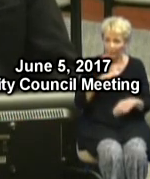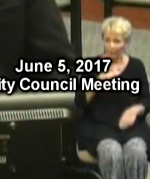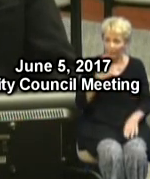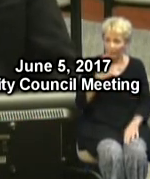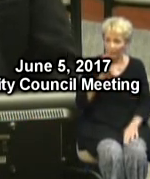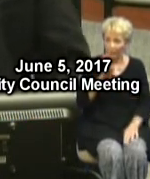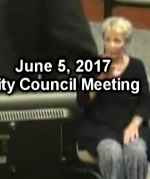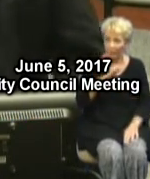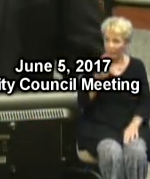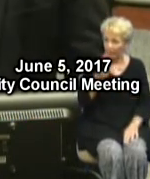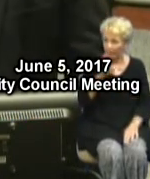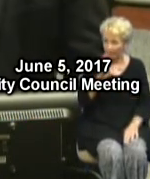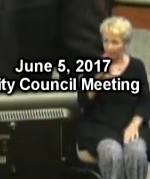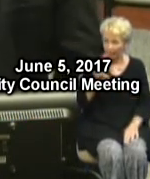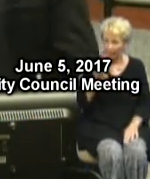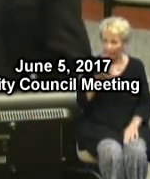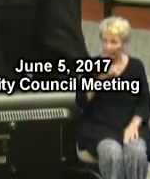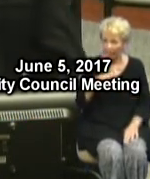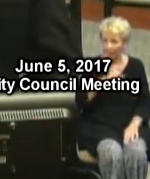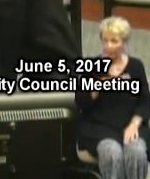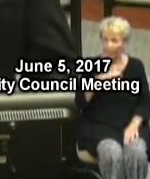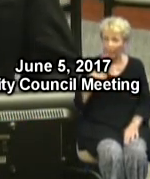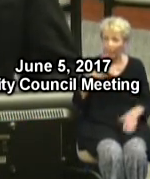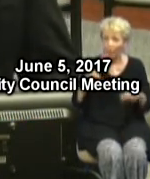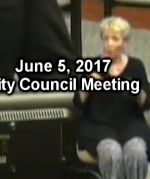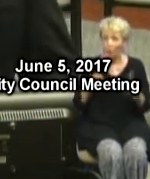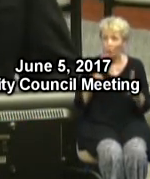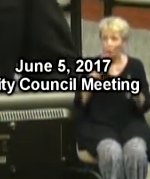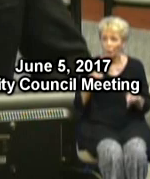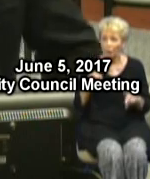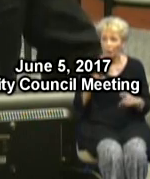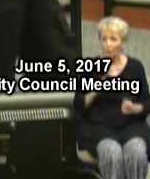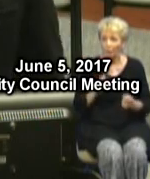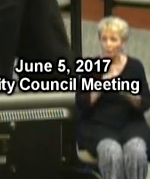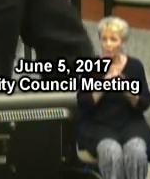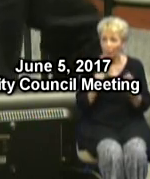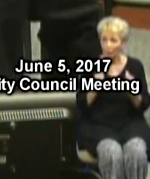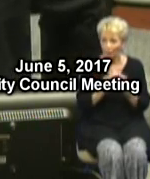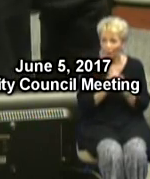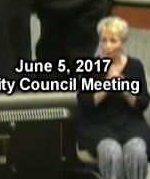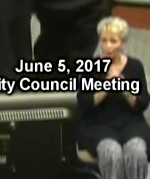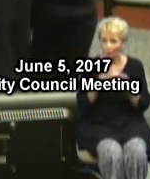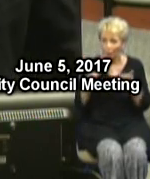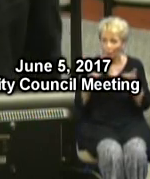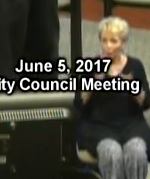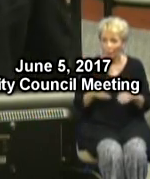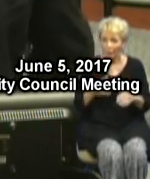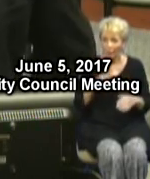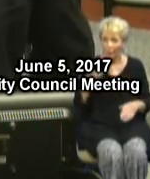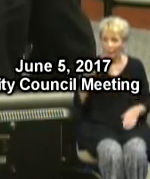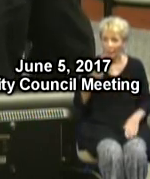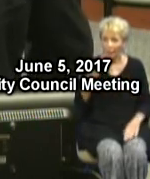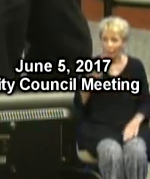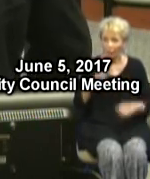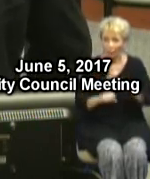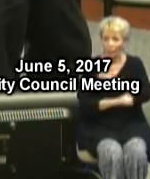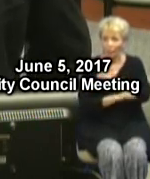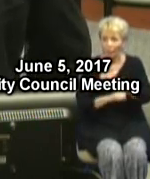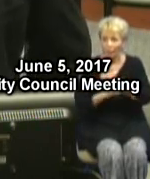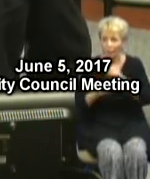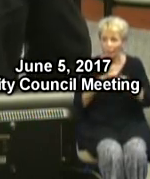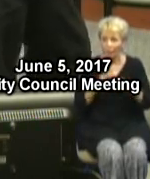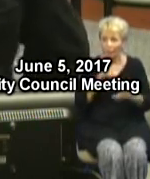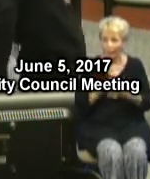I guess. And I had the opportunity to meet with the director of Historic Natchez Foundation about that